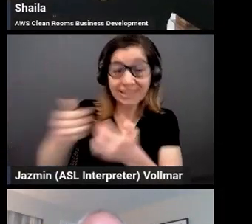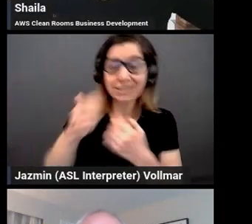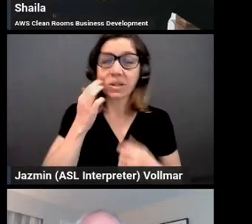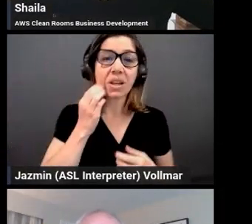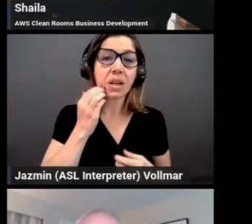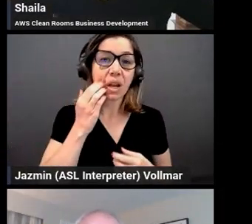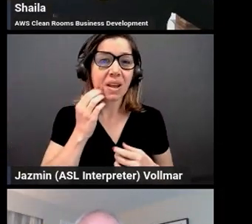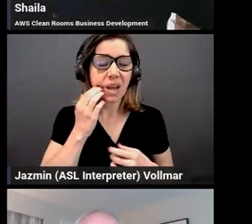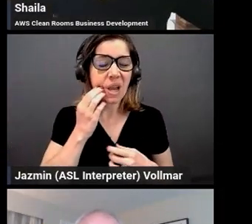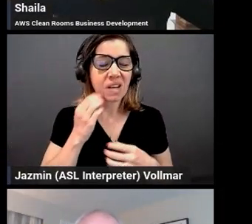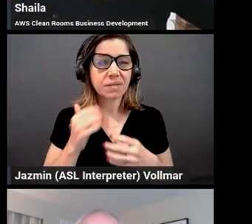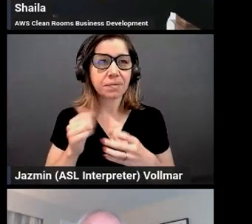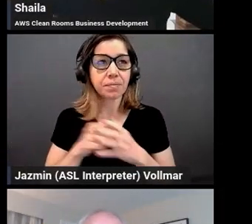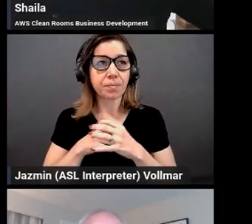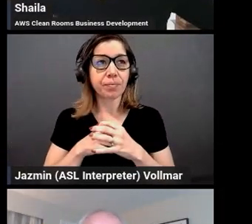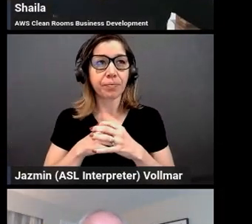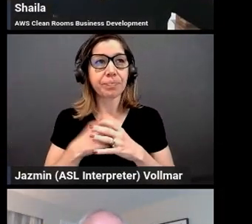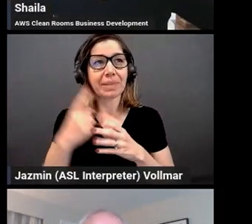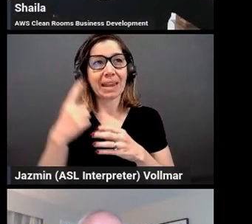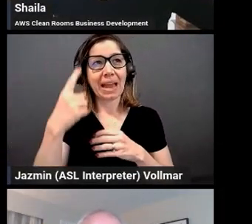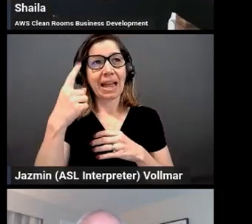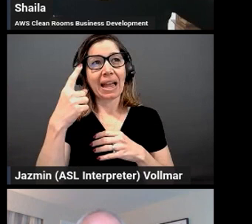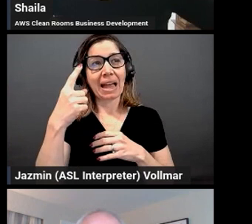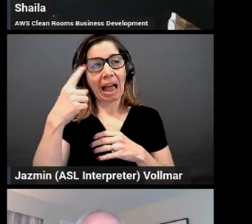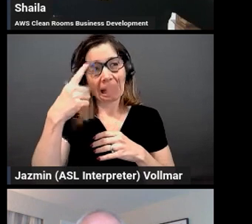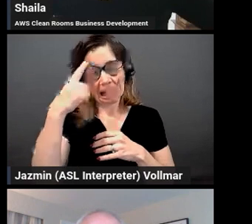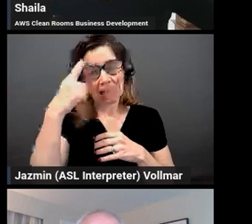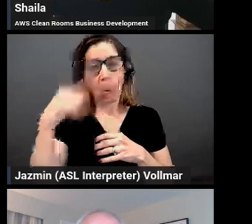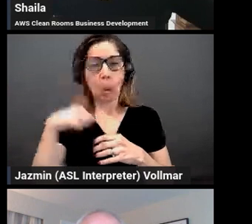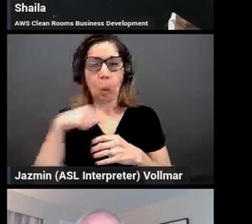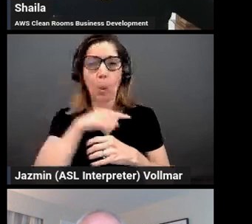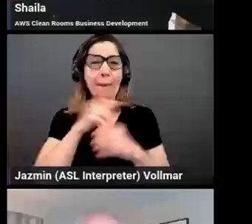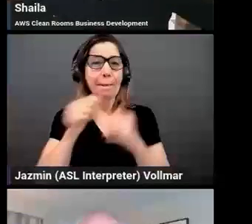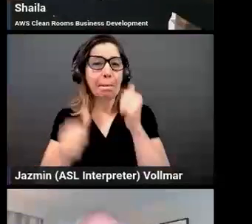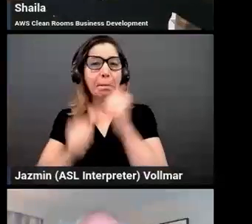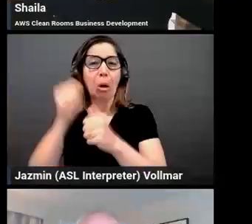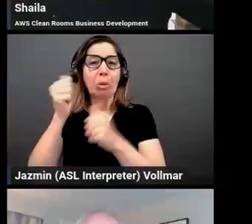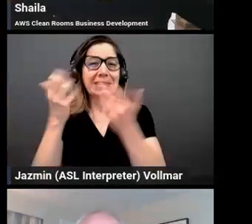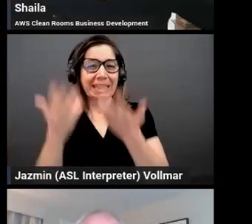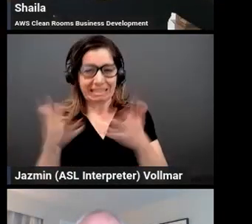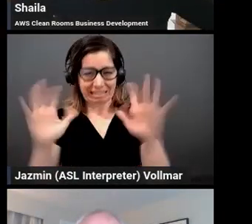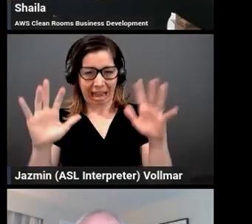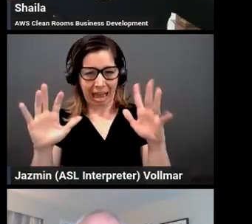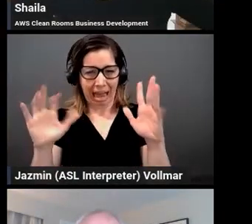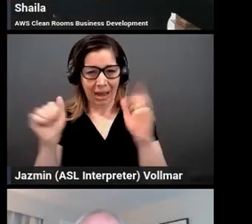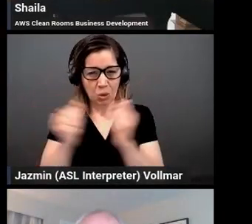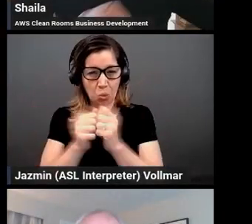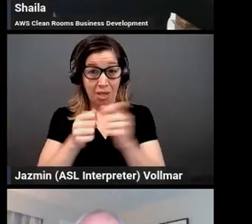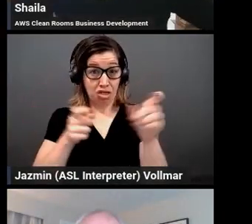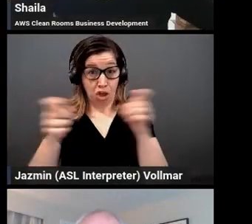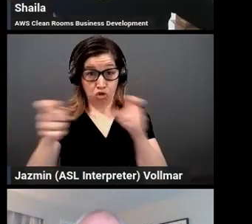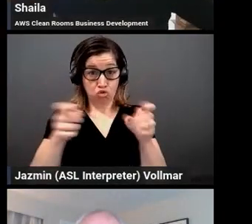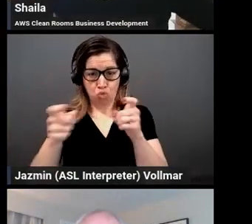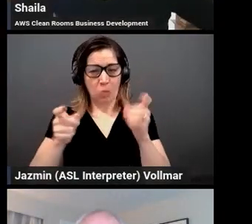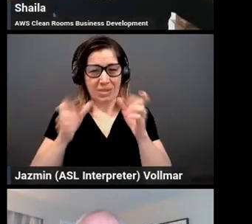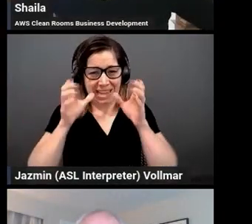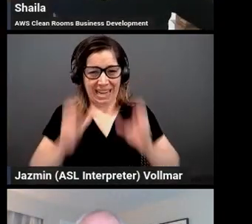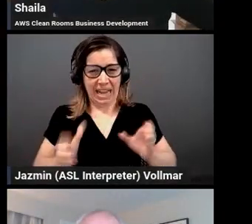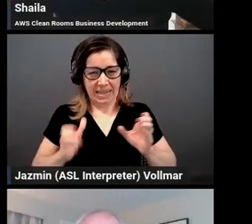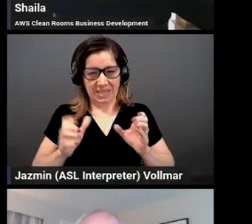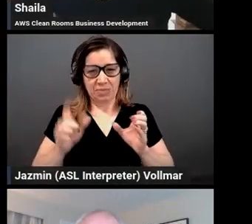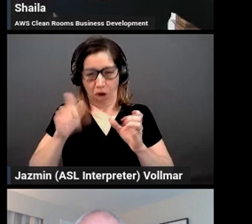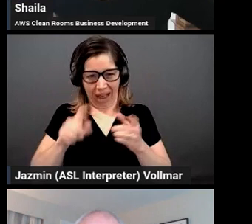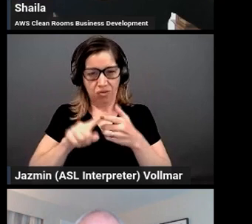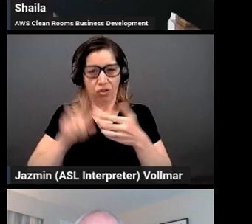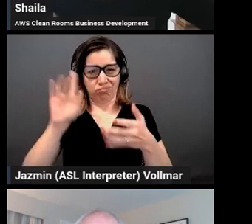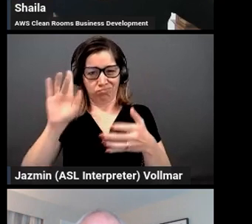I think we are mostly done with all of the controls that the customer needs to kind of get through. The only thing that would